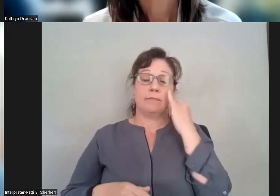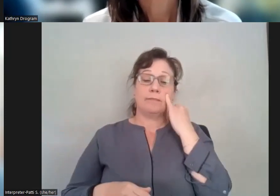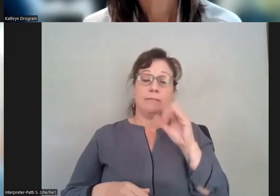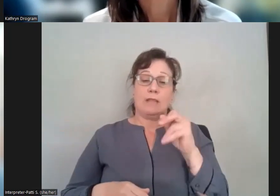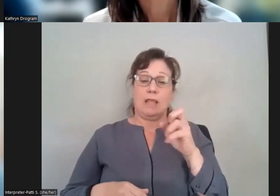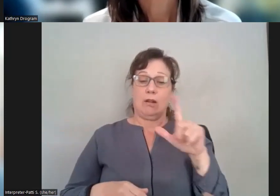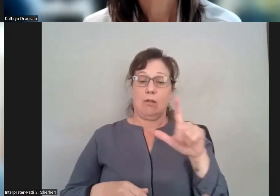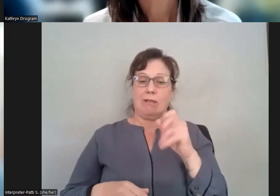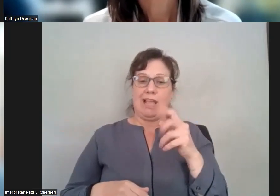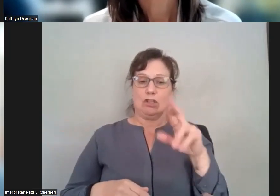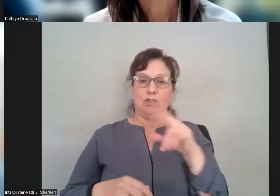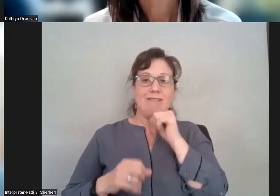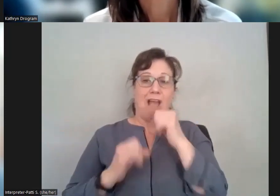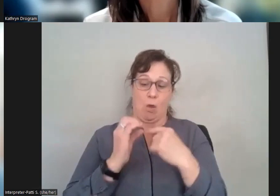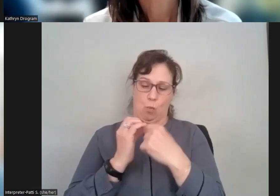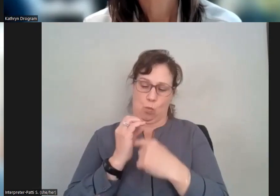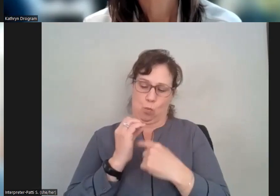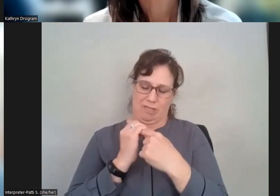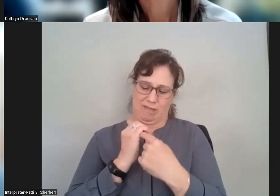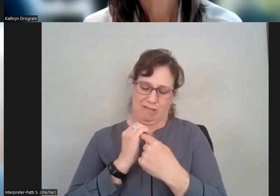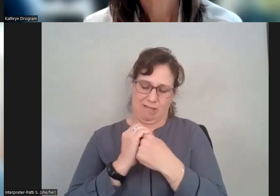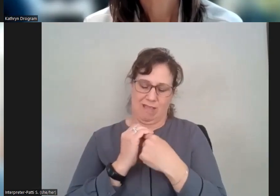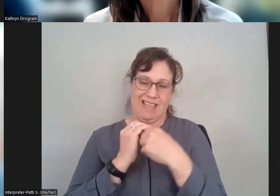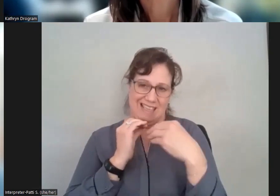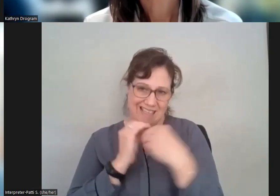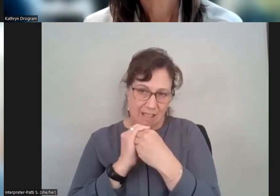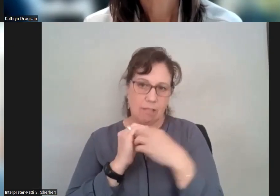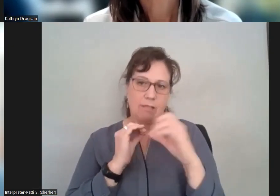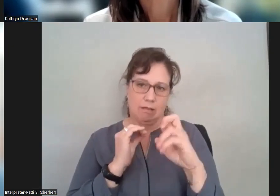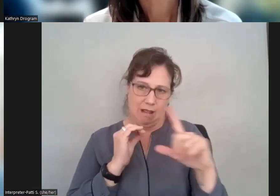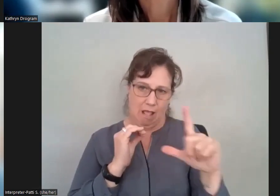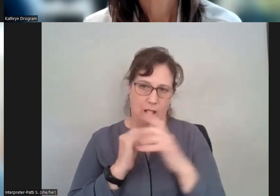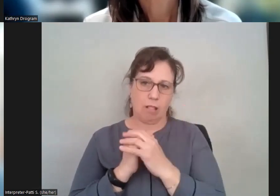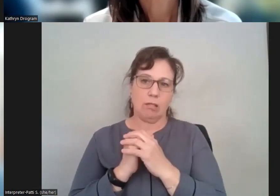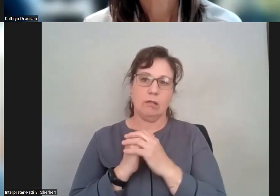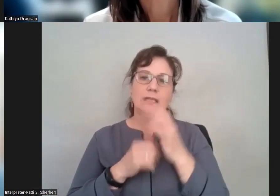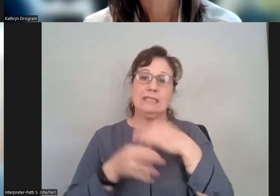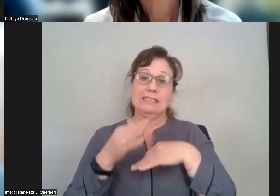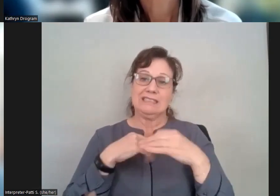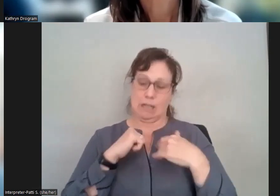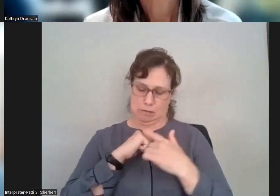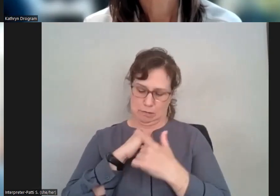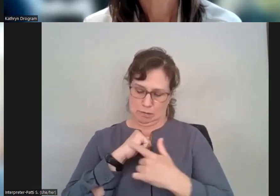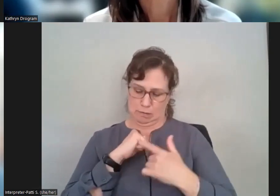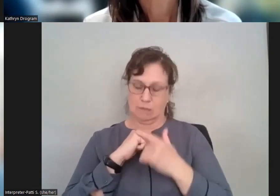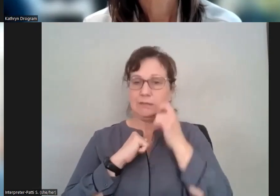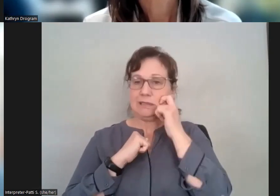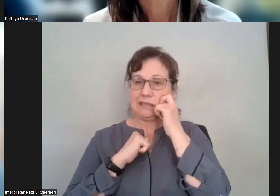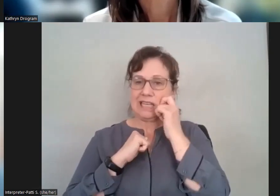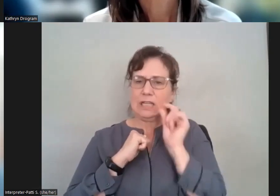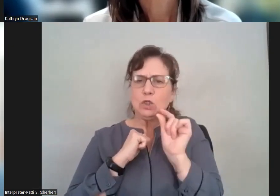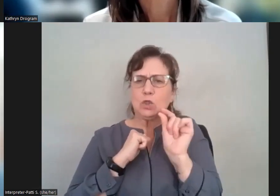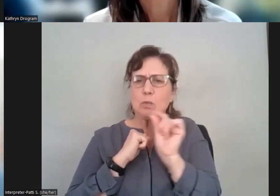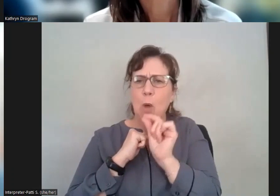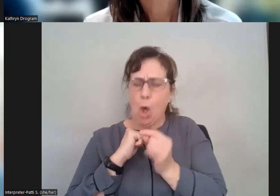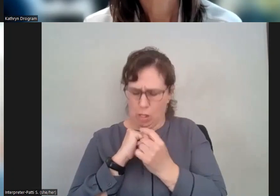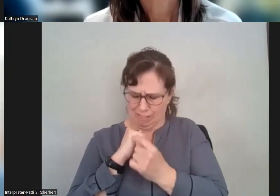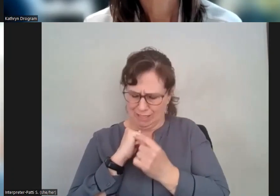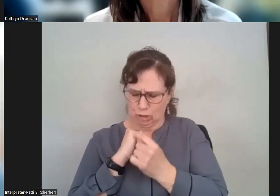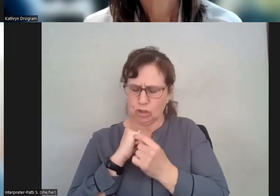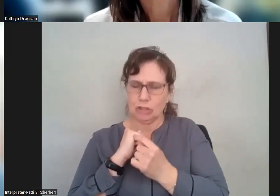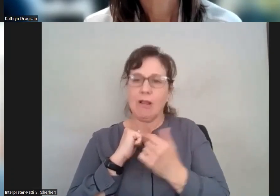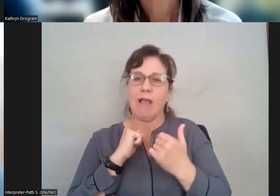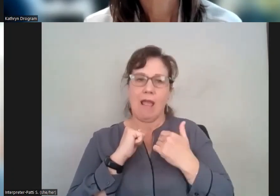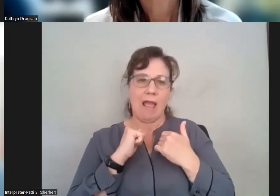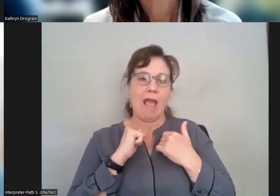are not within the anal canal and on the perianal skin, for small lesions, there is a